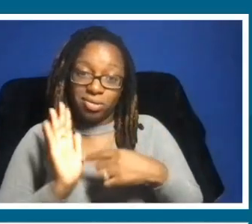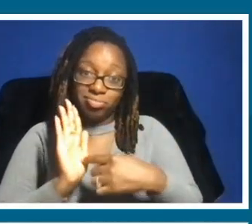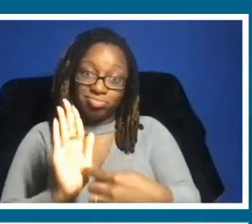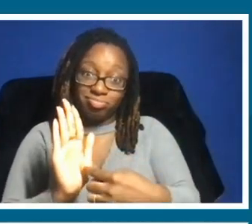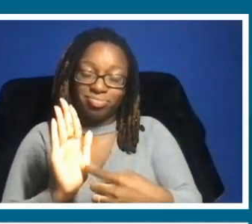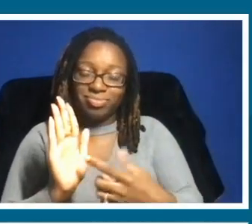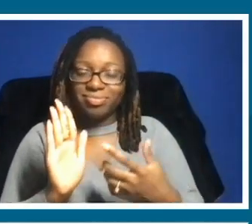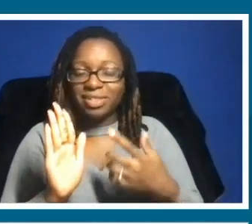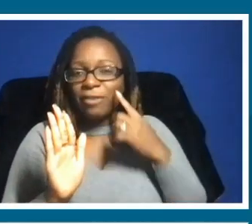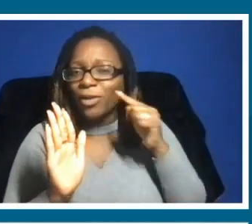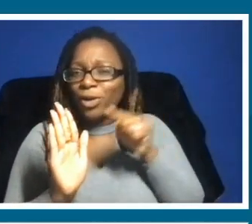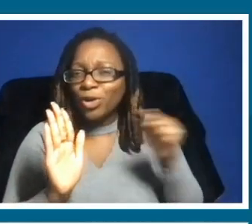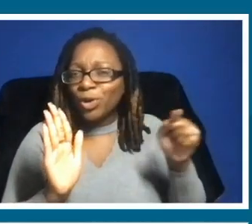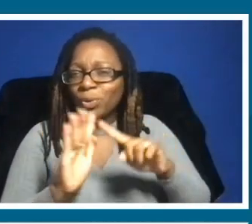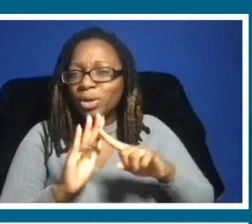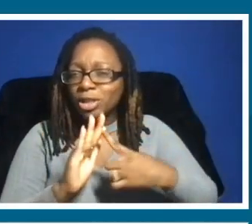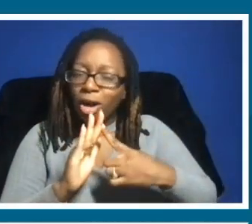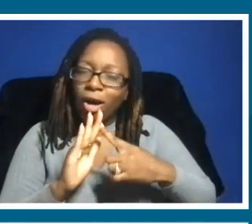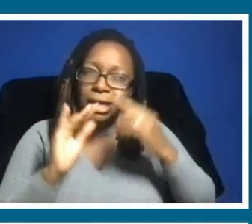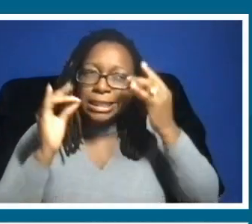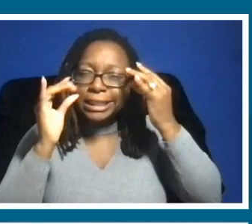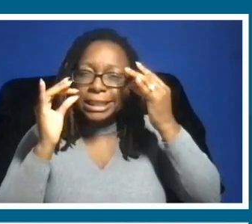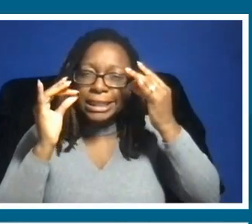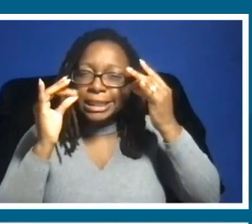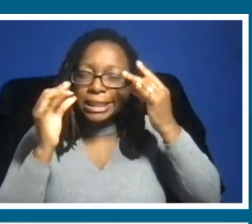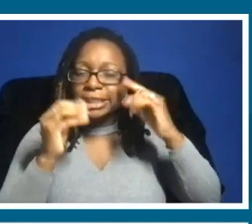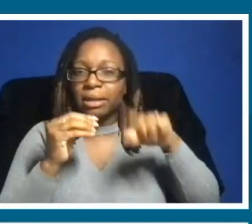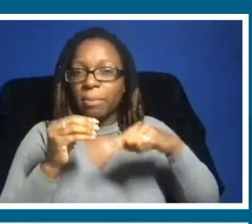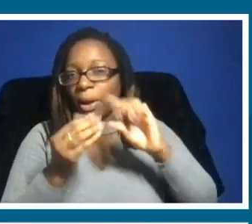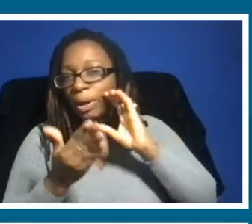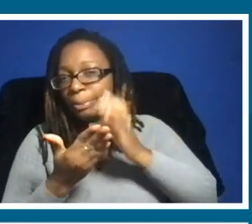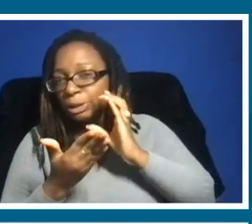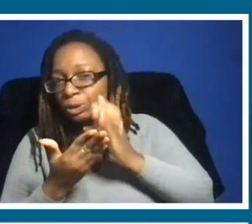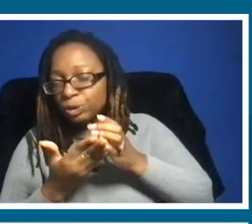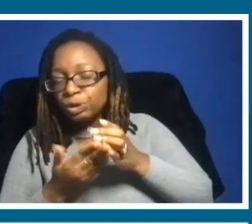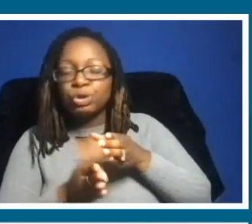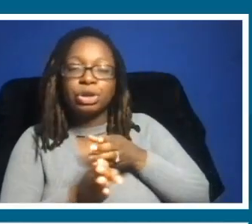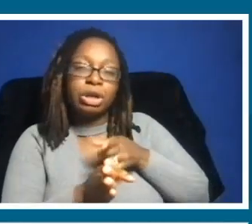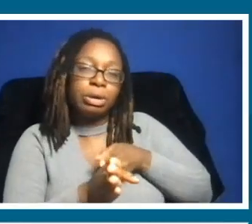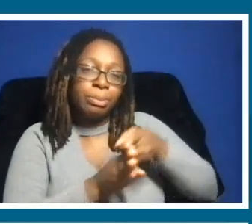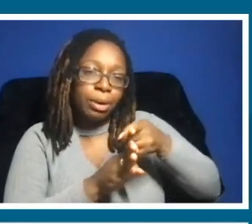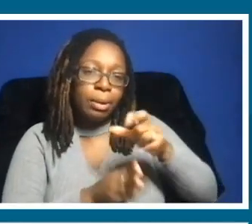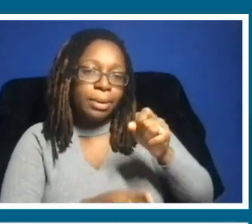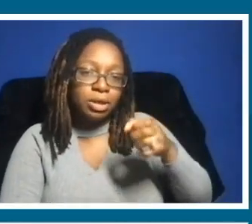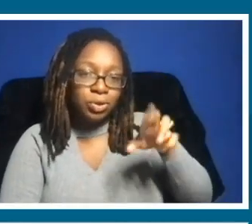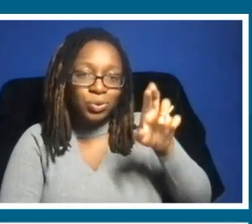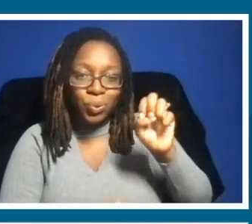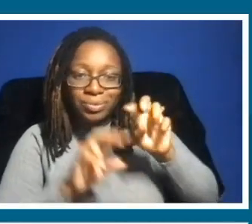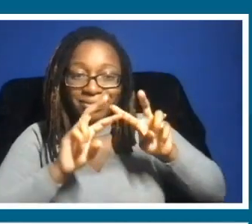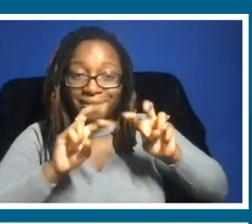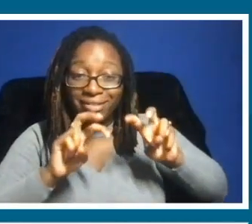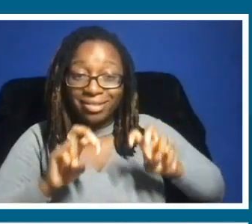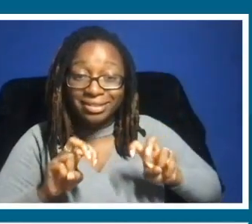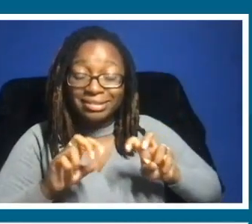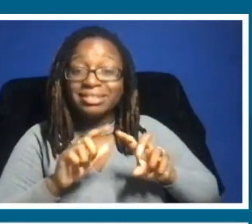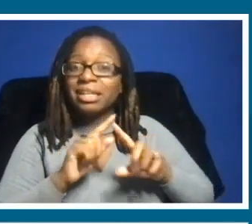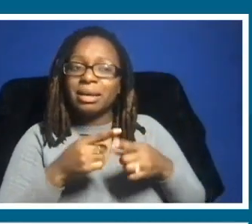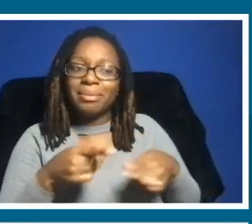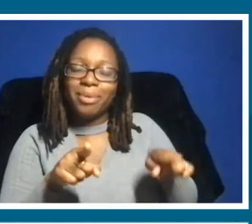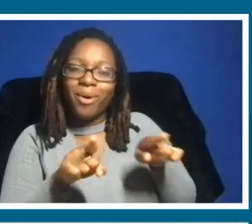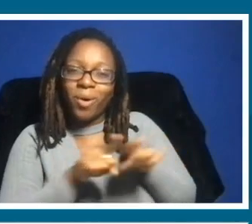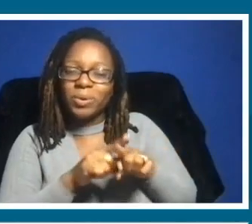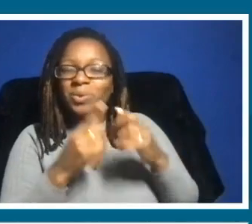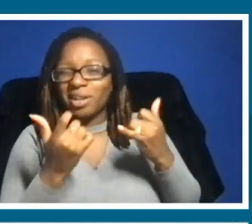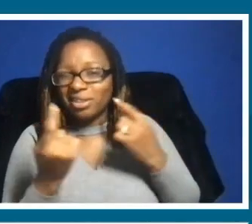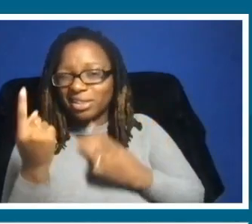sort of get your thinking caps on about photograph or, primary source analysis, but also to get you thinking about the questions. And now I'm going to